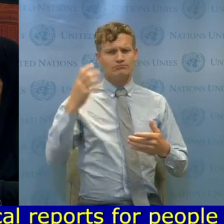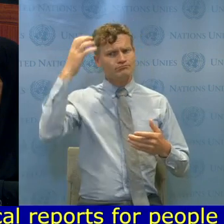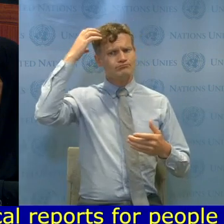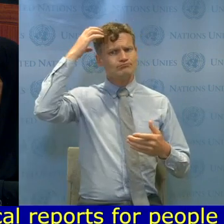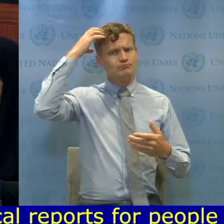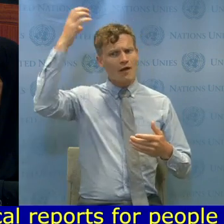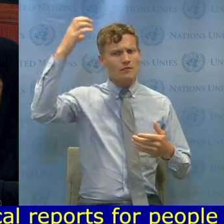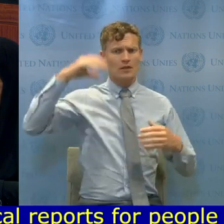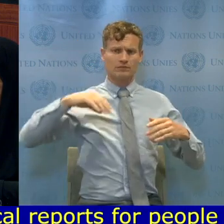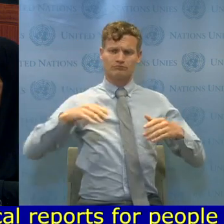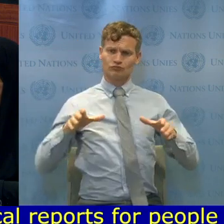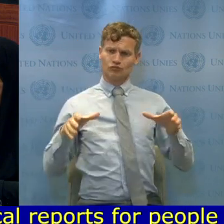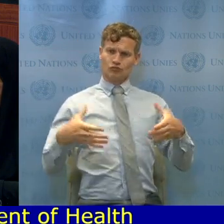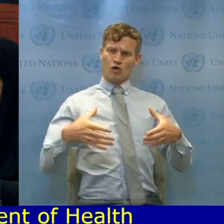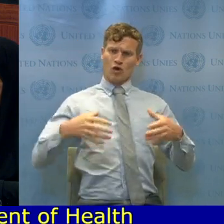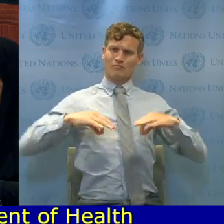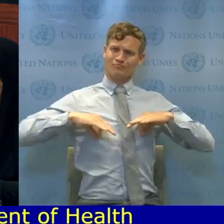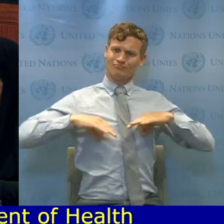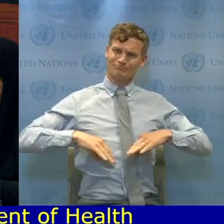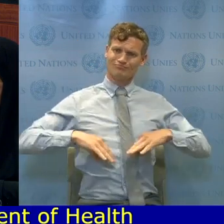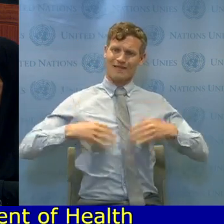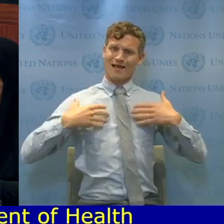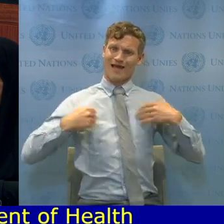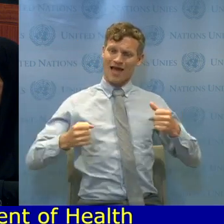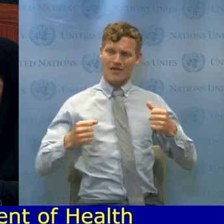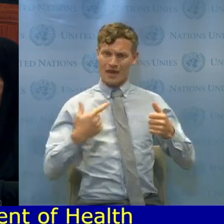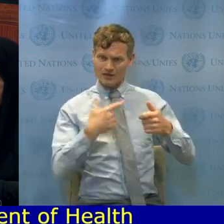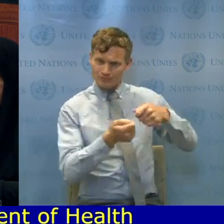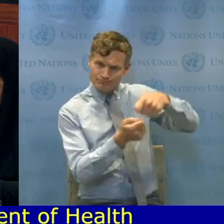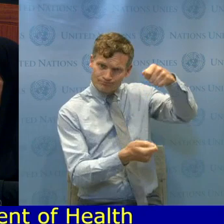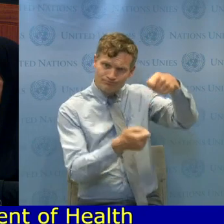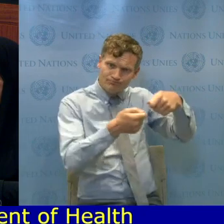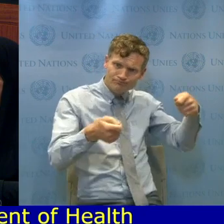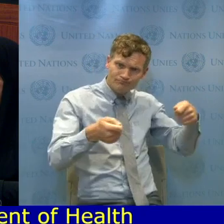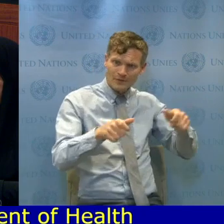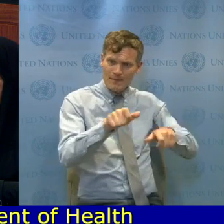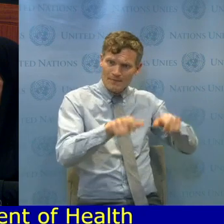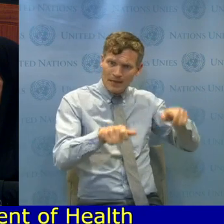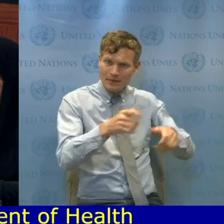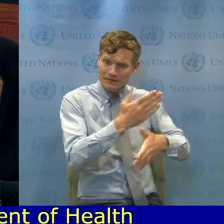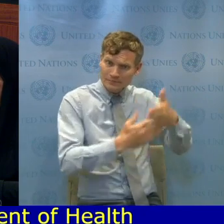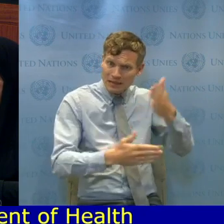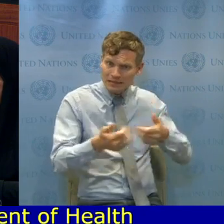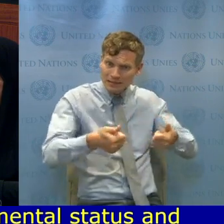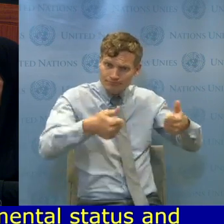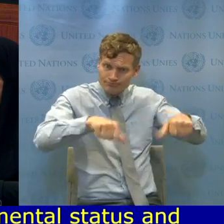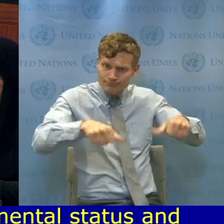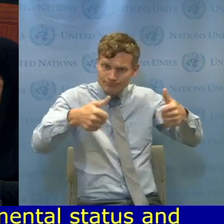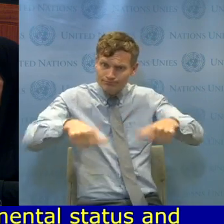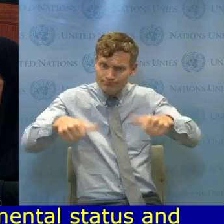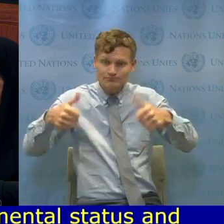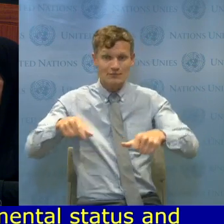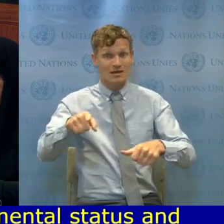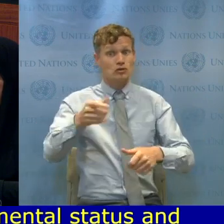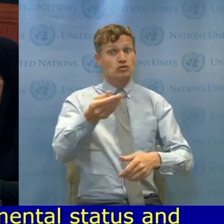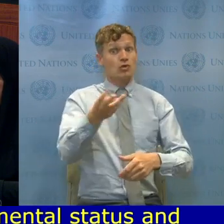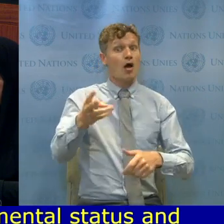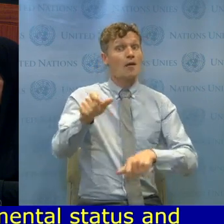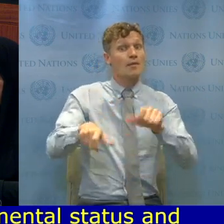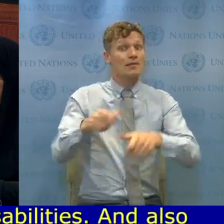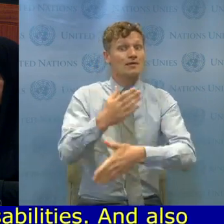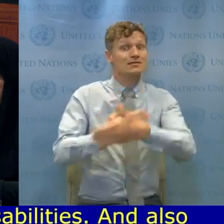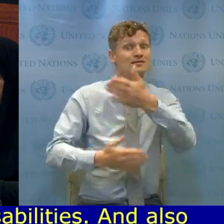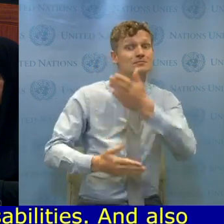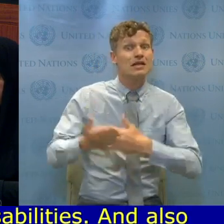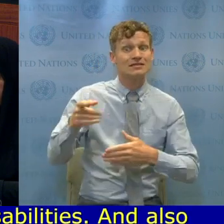disabilities. And also, if there is any medical emergencies for any person with disability, they can get special help by sending a special message